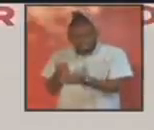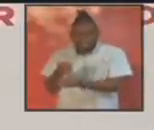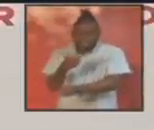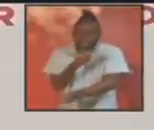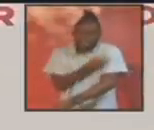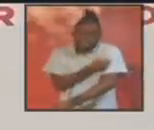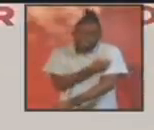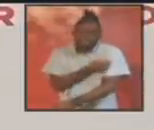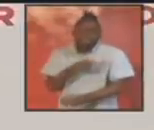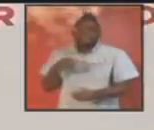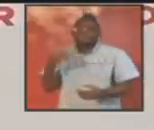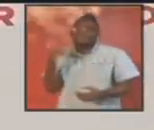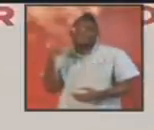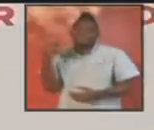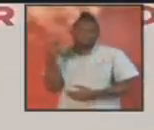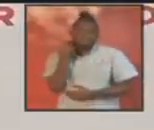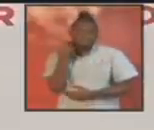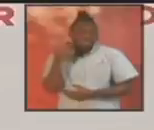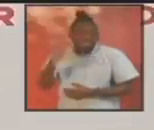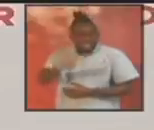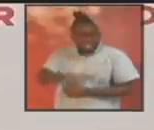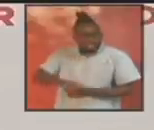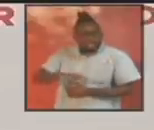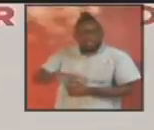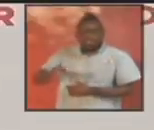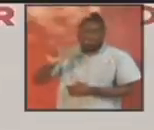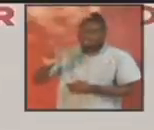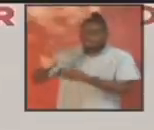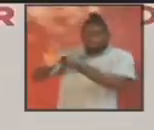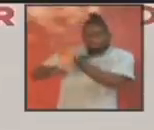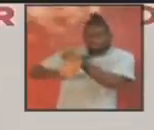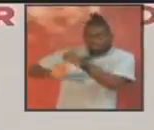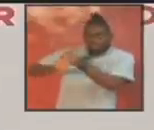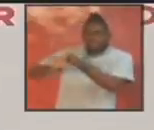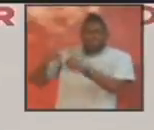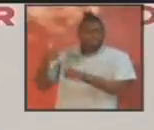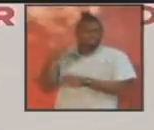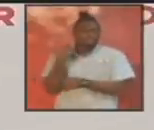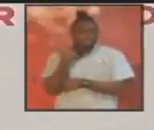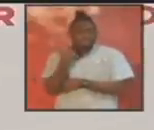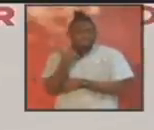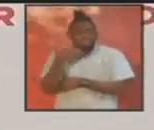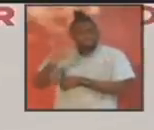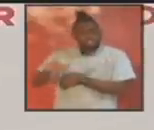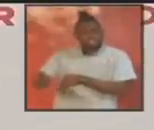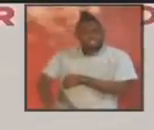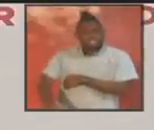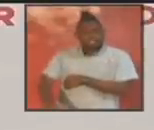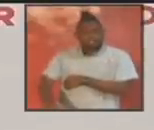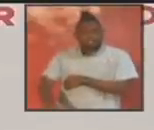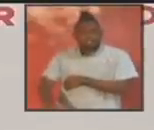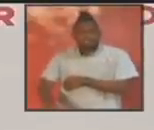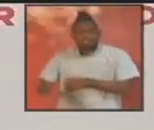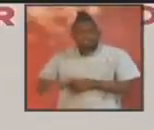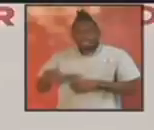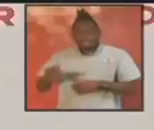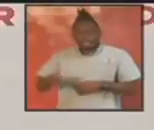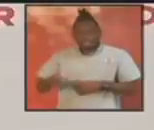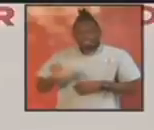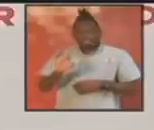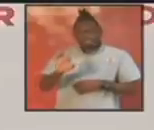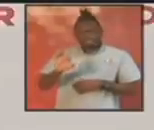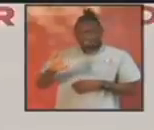protected. But in certain little pockets of the population, there are coverage rates less than 95%, and we need to work with